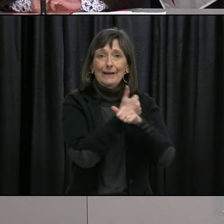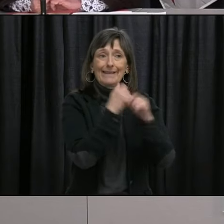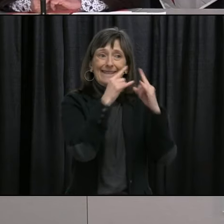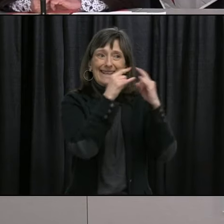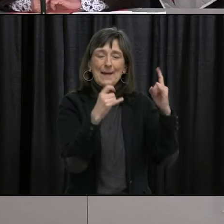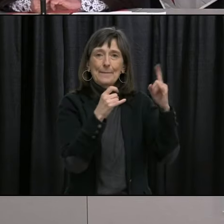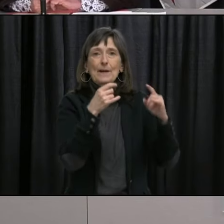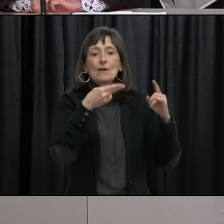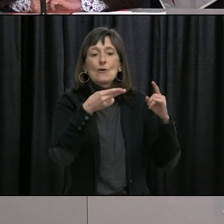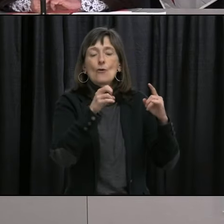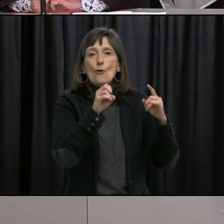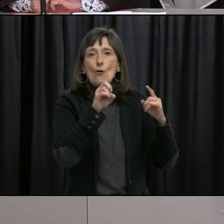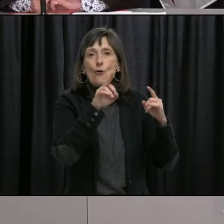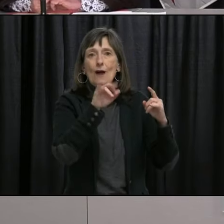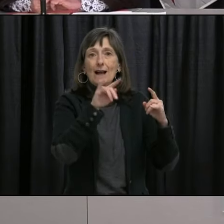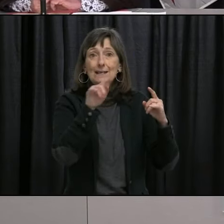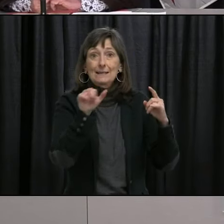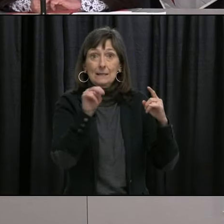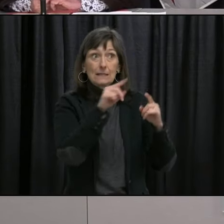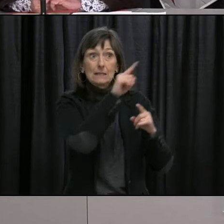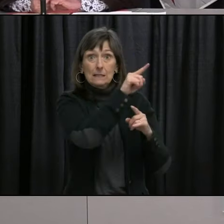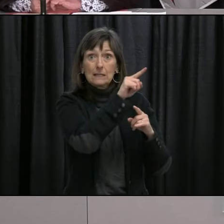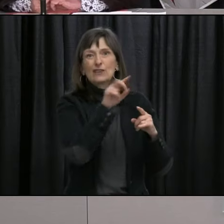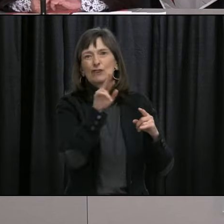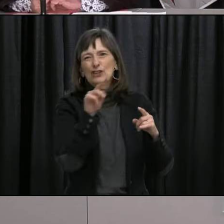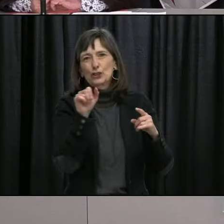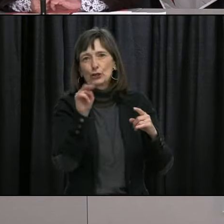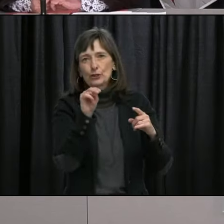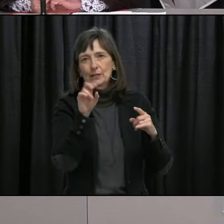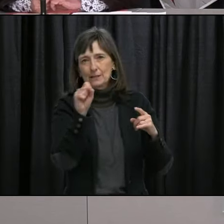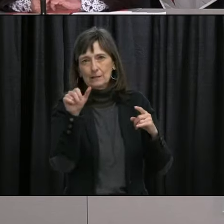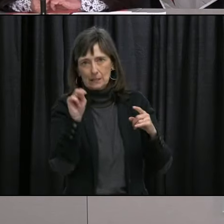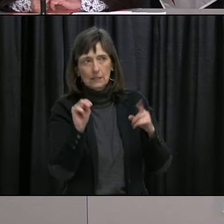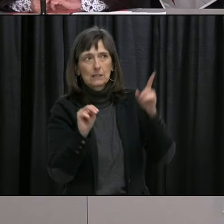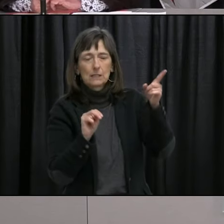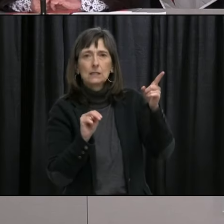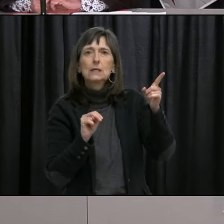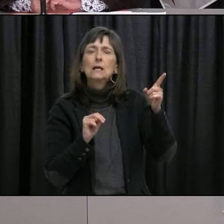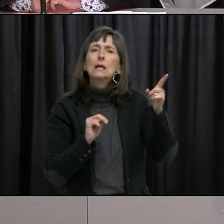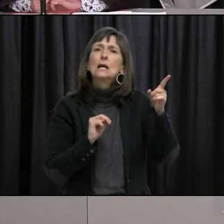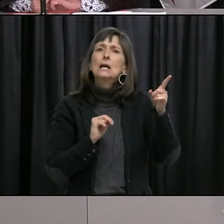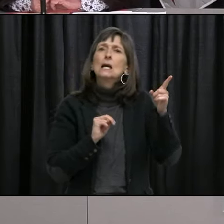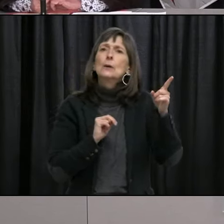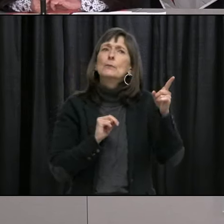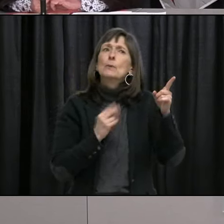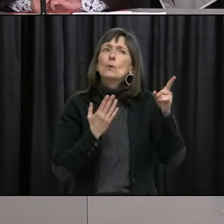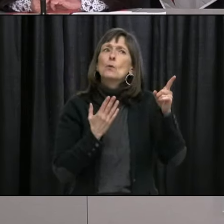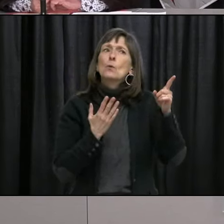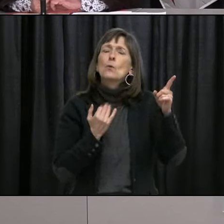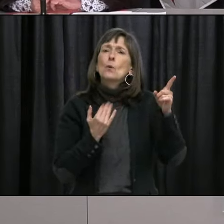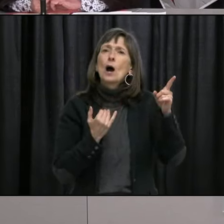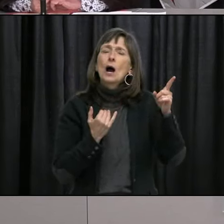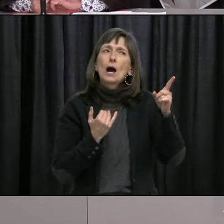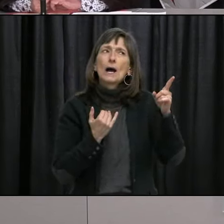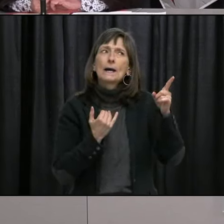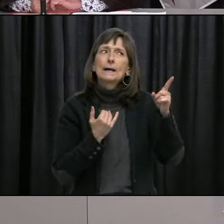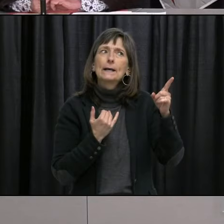new? I didn't believe this is a new sort of outbreak happened. Why is the? Correct me if I'm wrong. If I'm wrong on that, but why is the province moving on